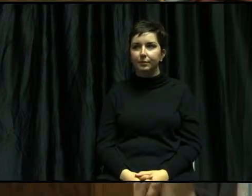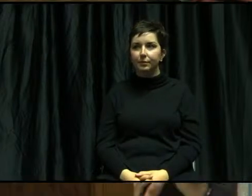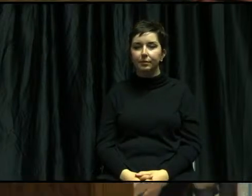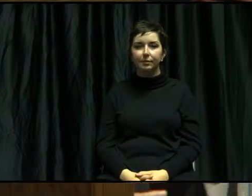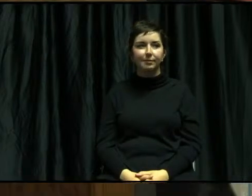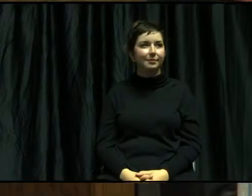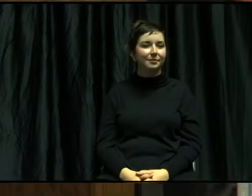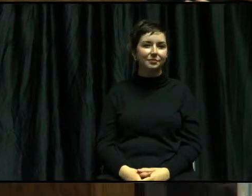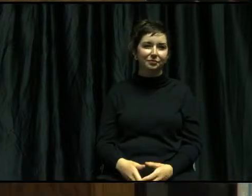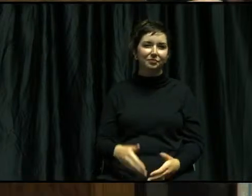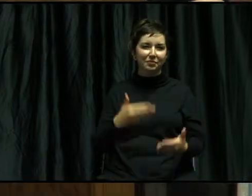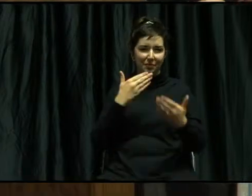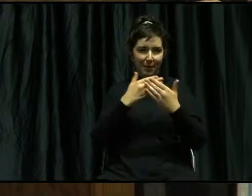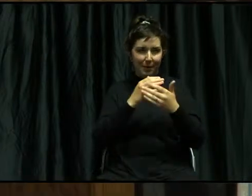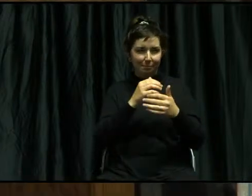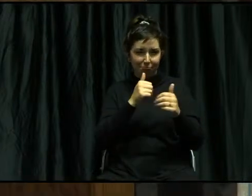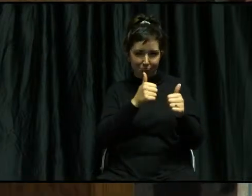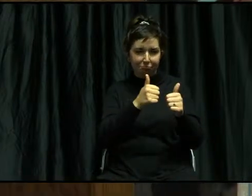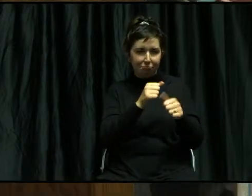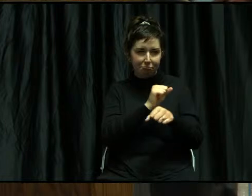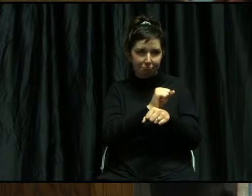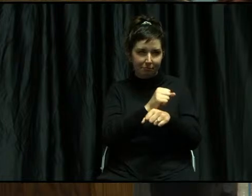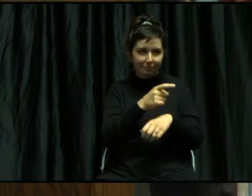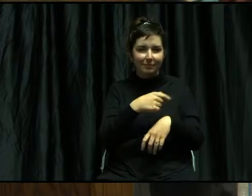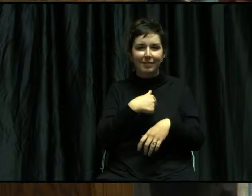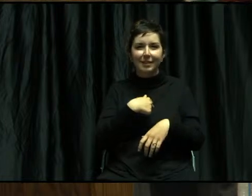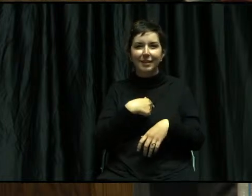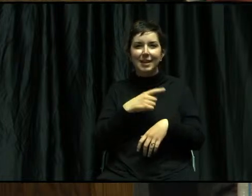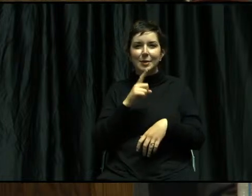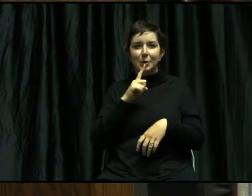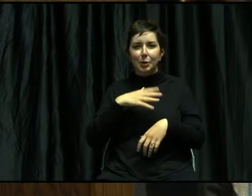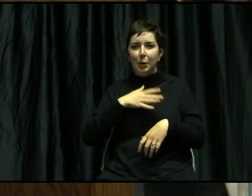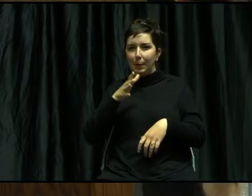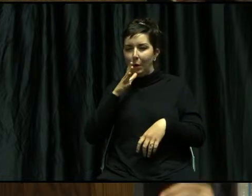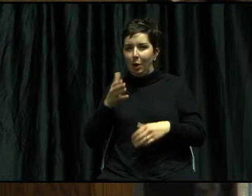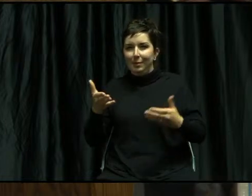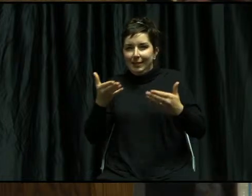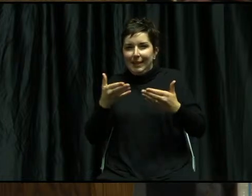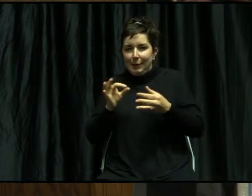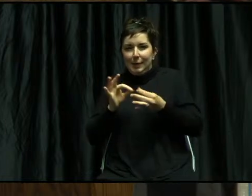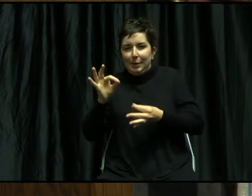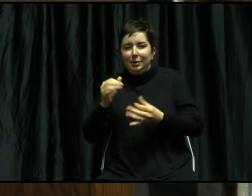Well done, Cassie, and I'm certain that your mom's here as well.